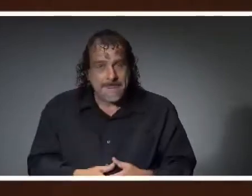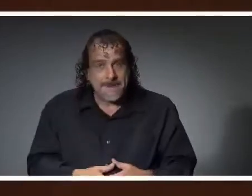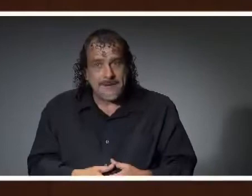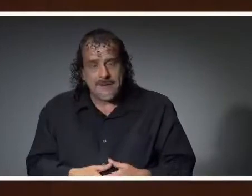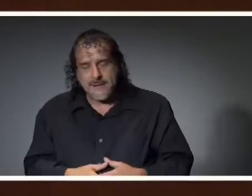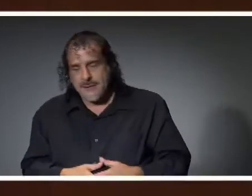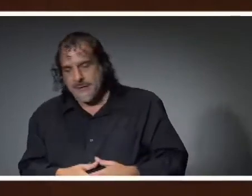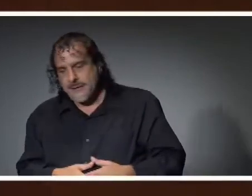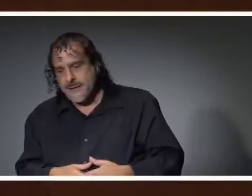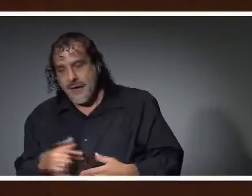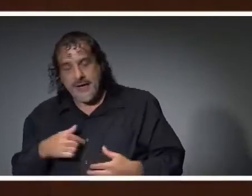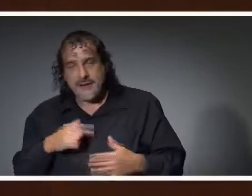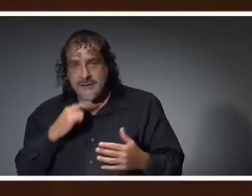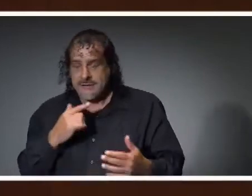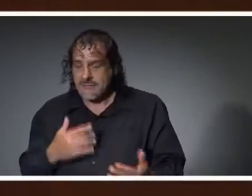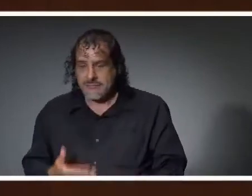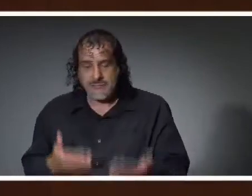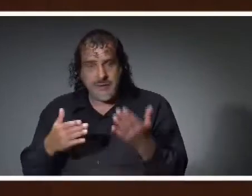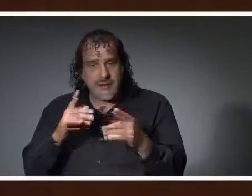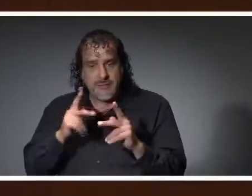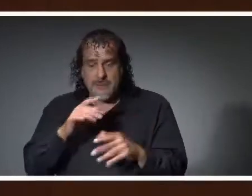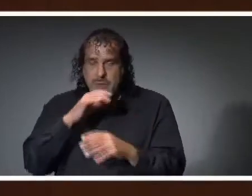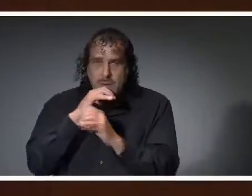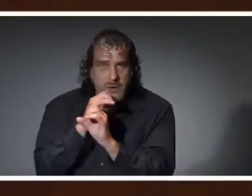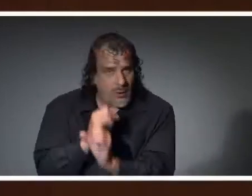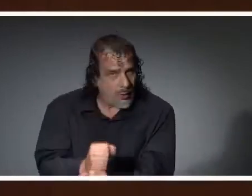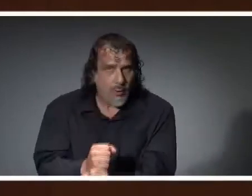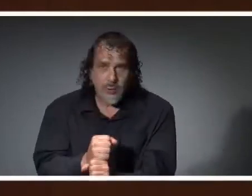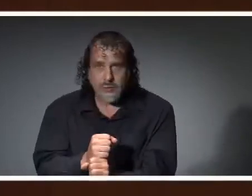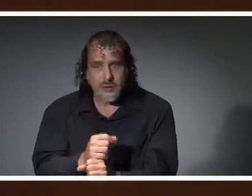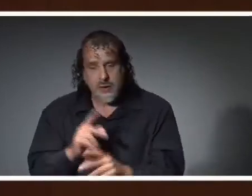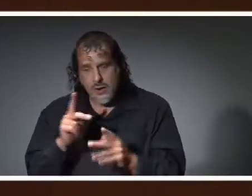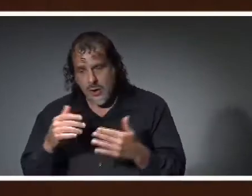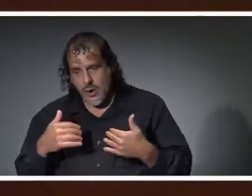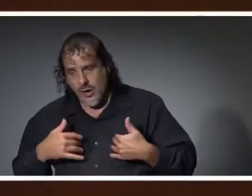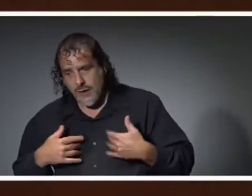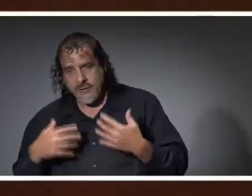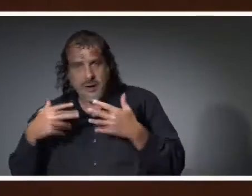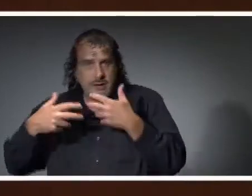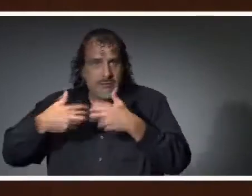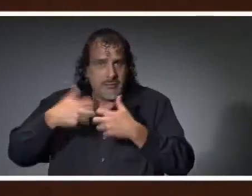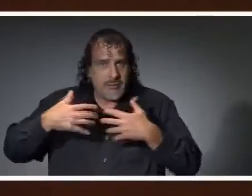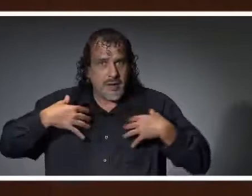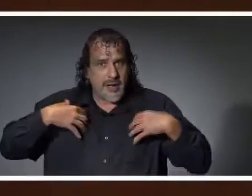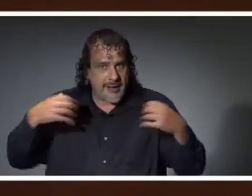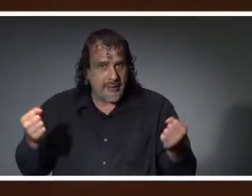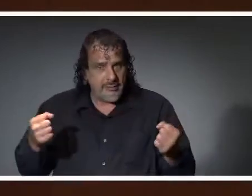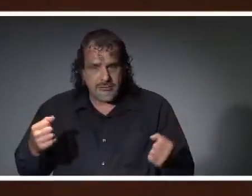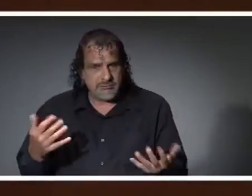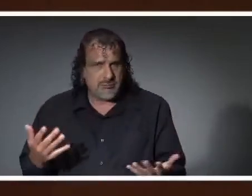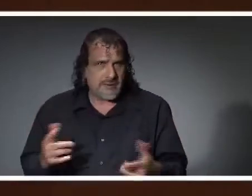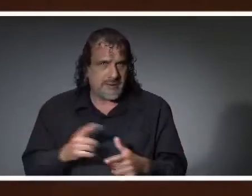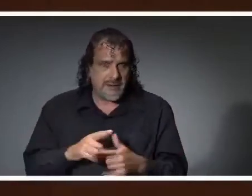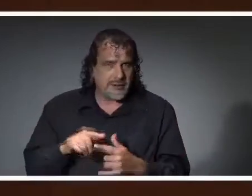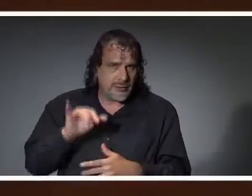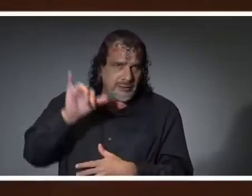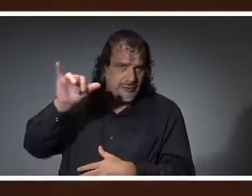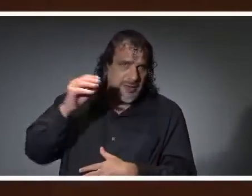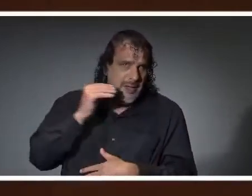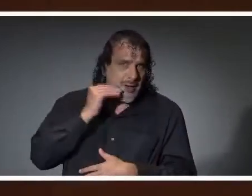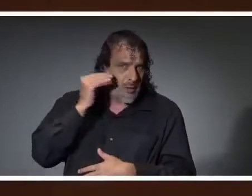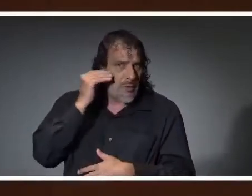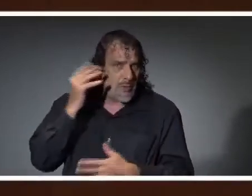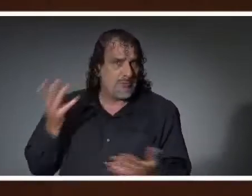would recommend people who are maybe older or have chronic medical issues that might be worried about it to do everything you can to mitigate risk, and that might be to